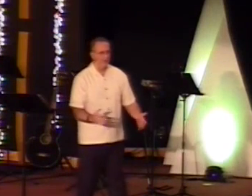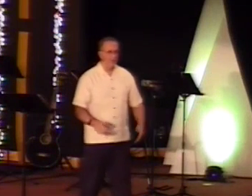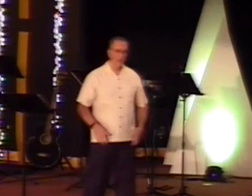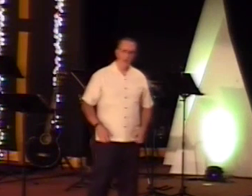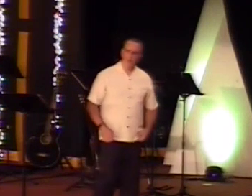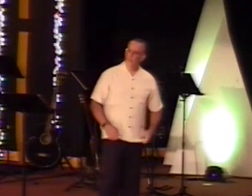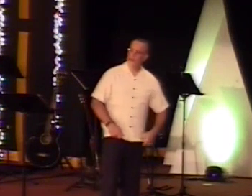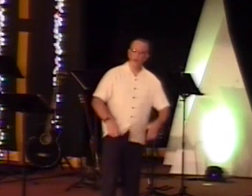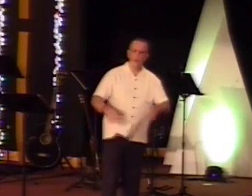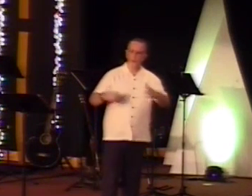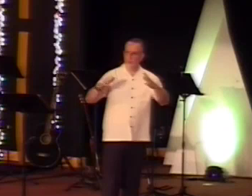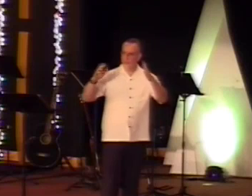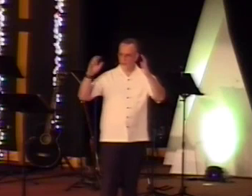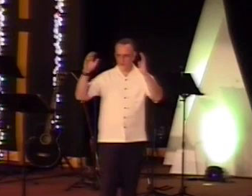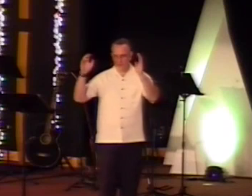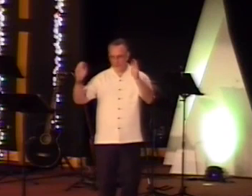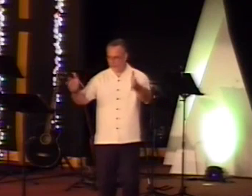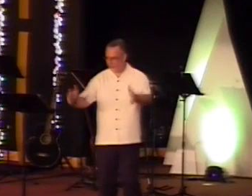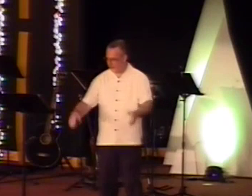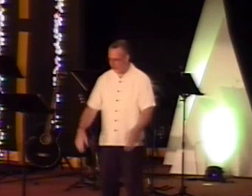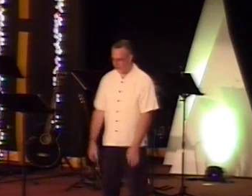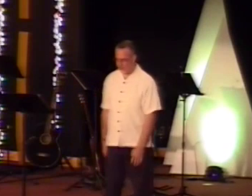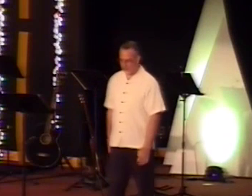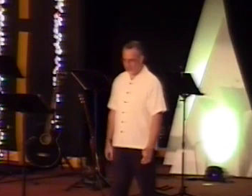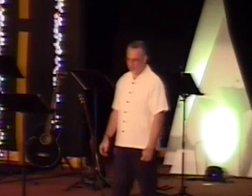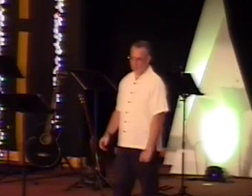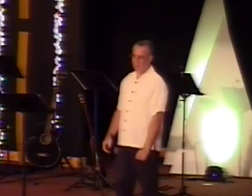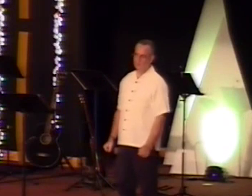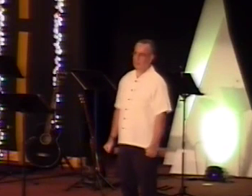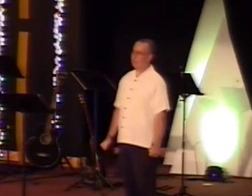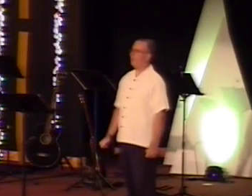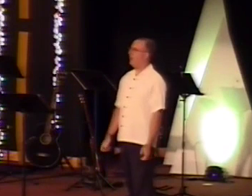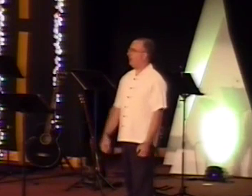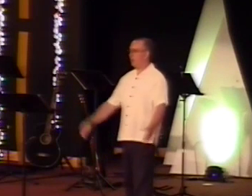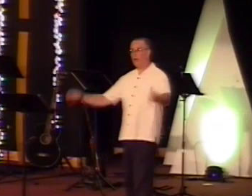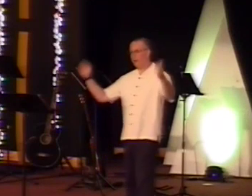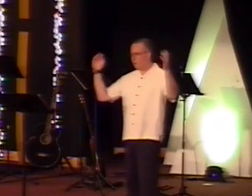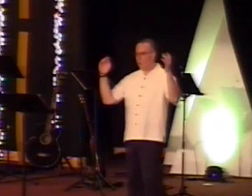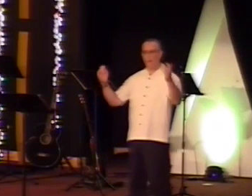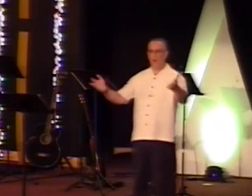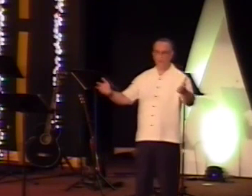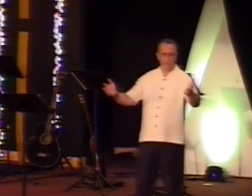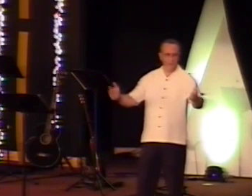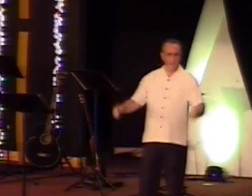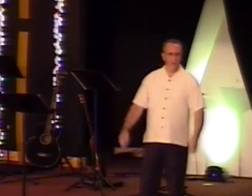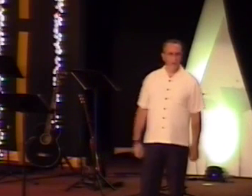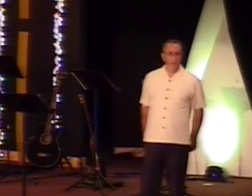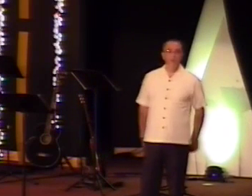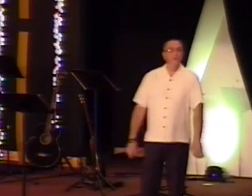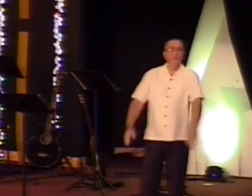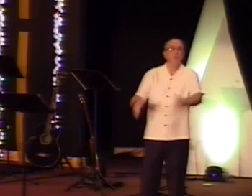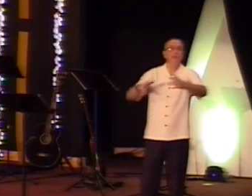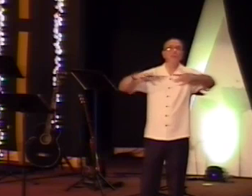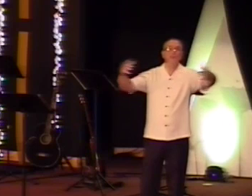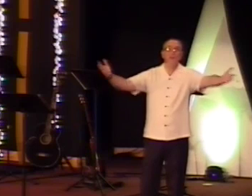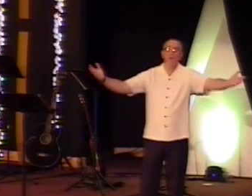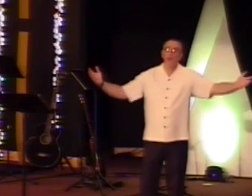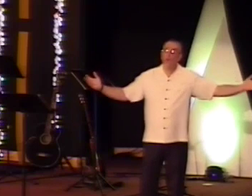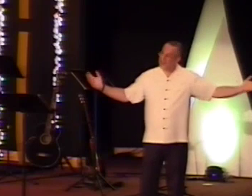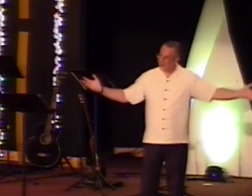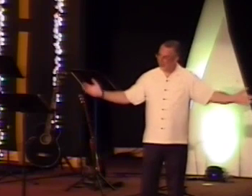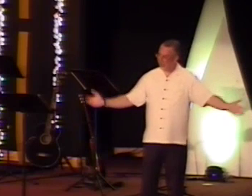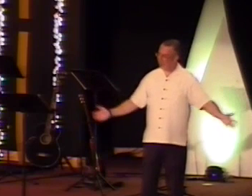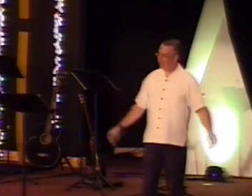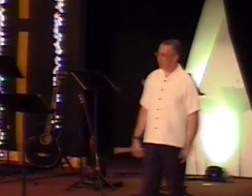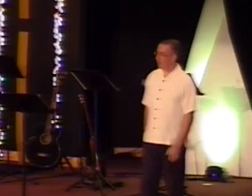Christ. Regardless of what the Church of the Latter-day Saints says, there are no apostles. For the simple reason, there's no one